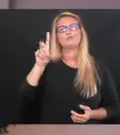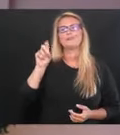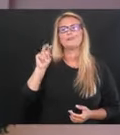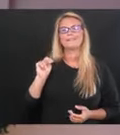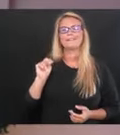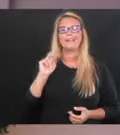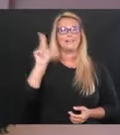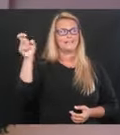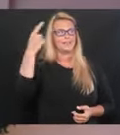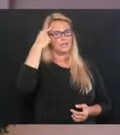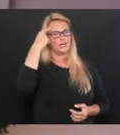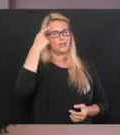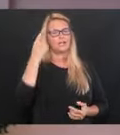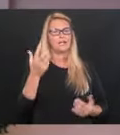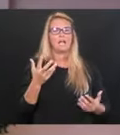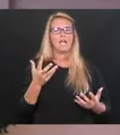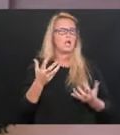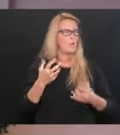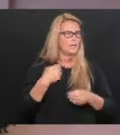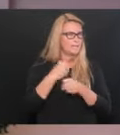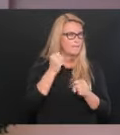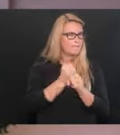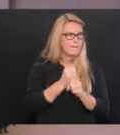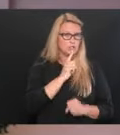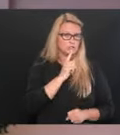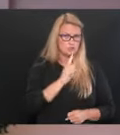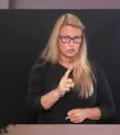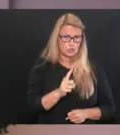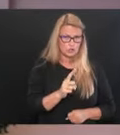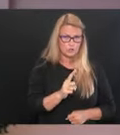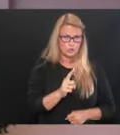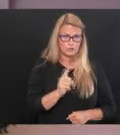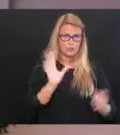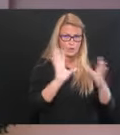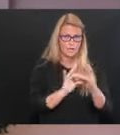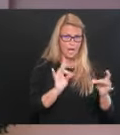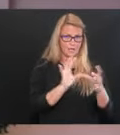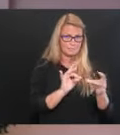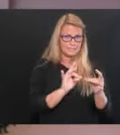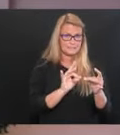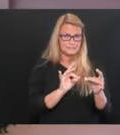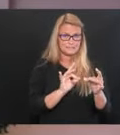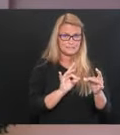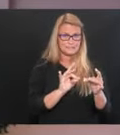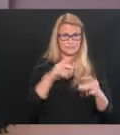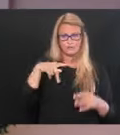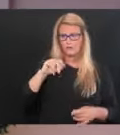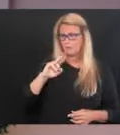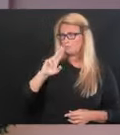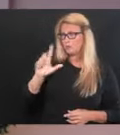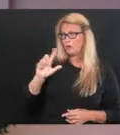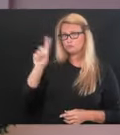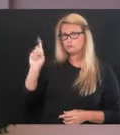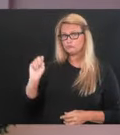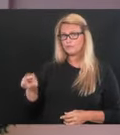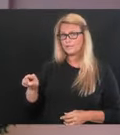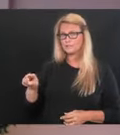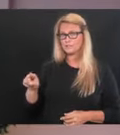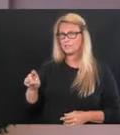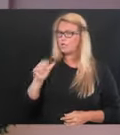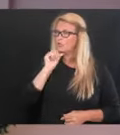you, Governor. I just wanted to make sure that with the comments that we made to Paul's question, I think that we